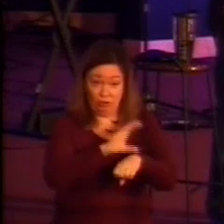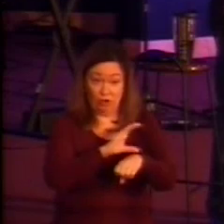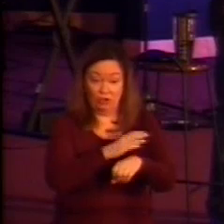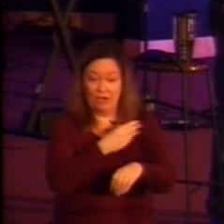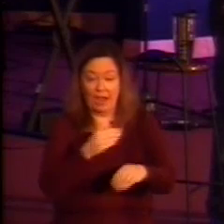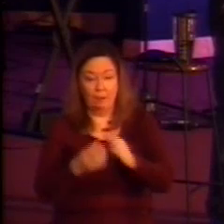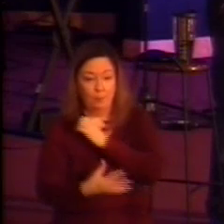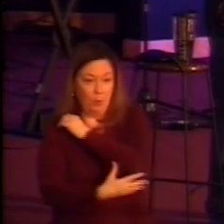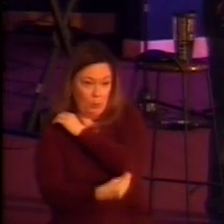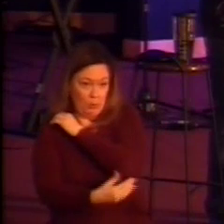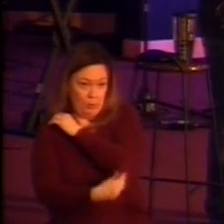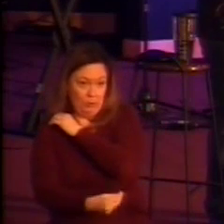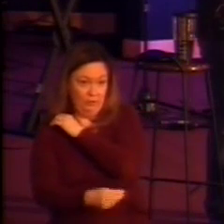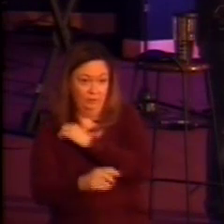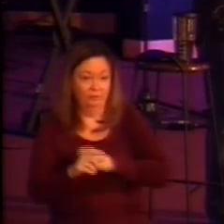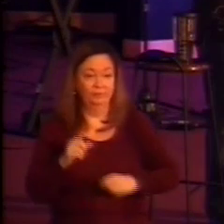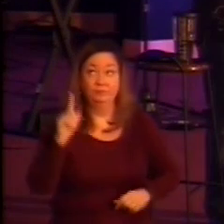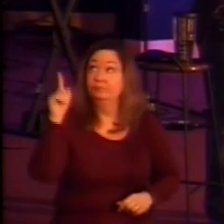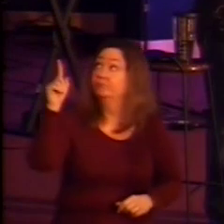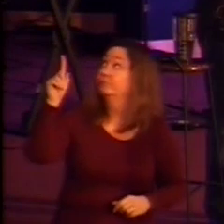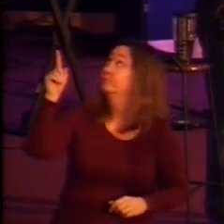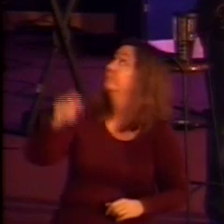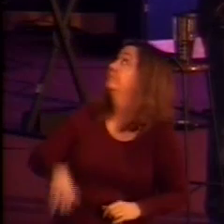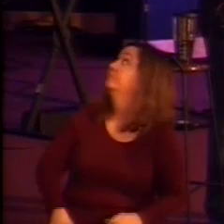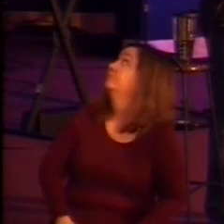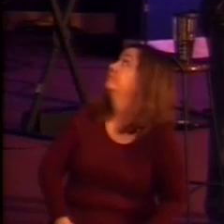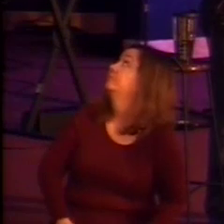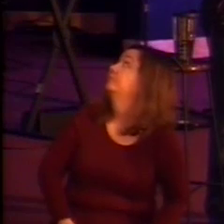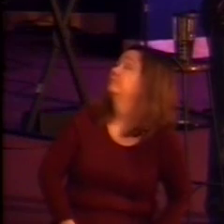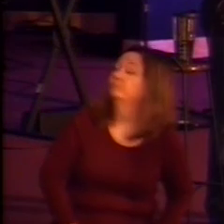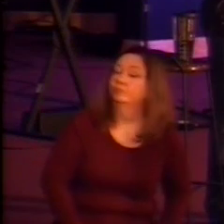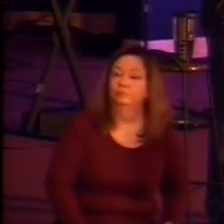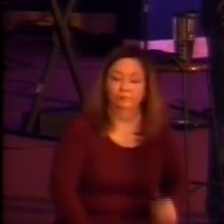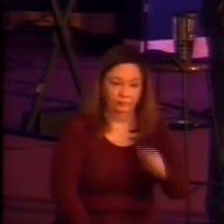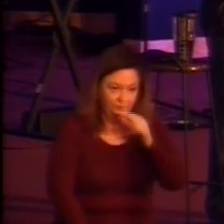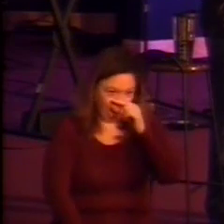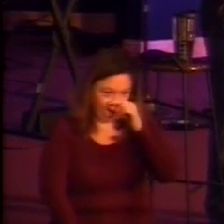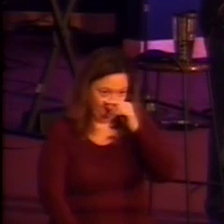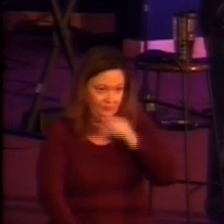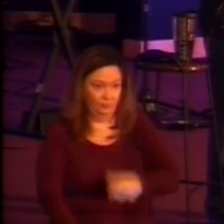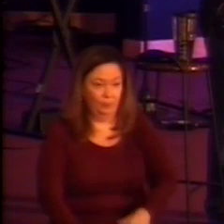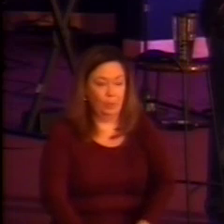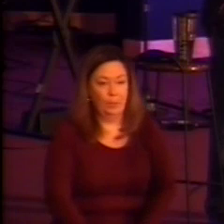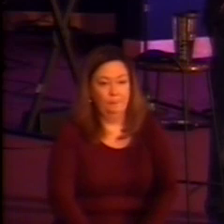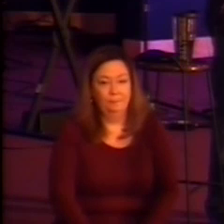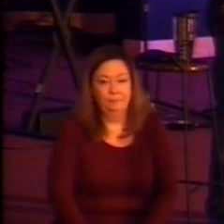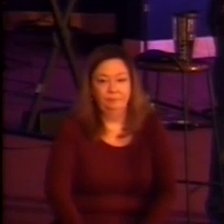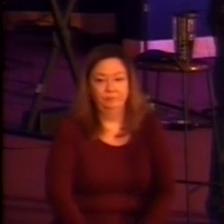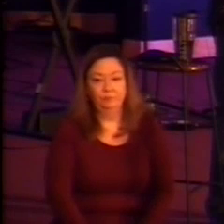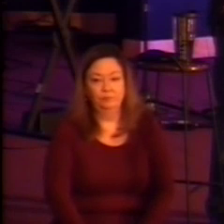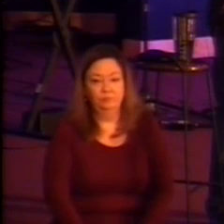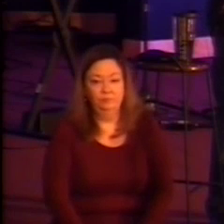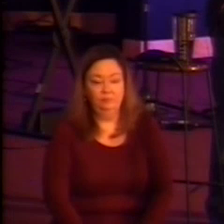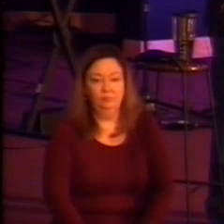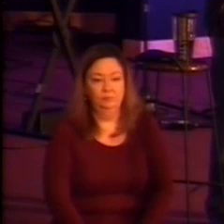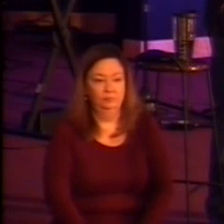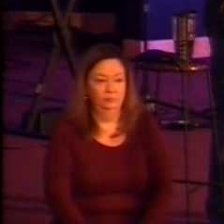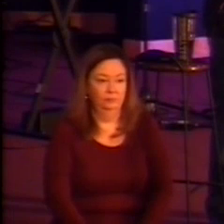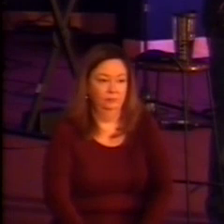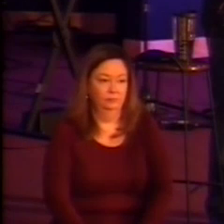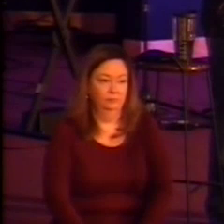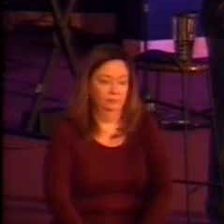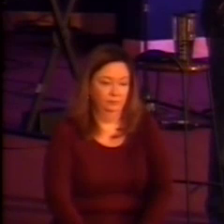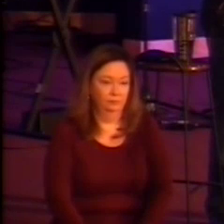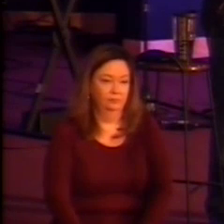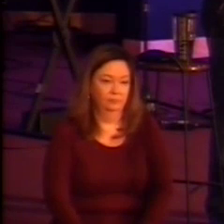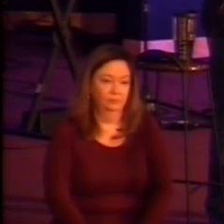16:2. On the first day of every week, each one of you should set aside a sum of money in keeping with your income, saving it